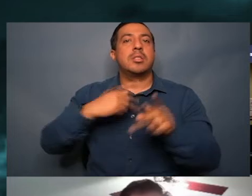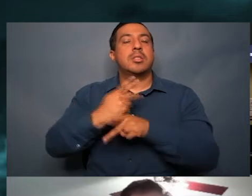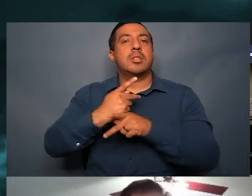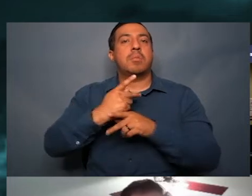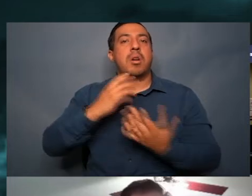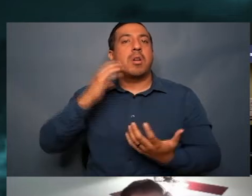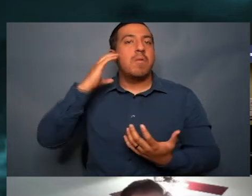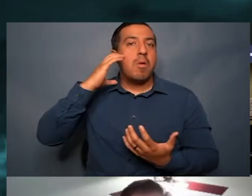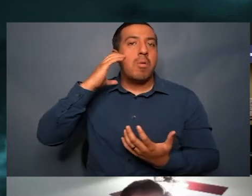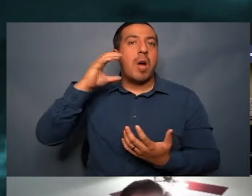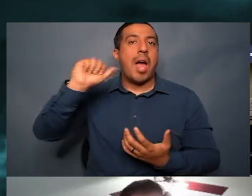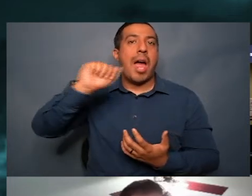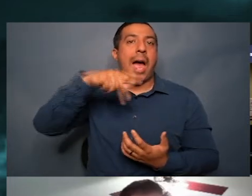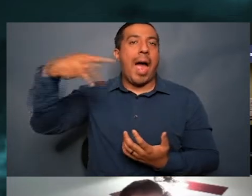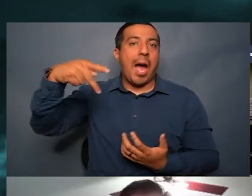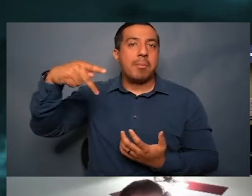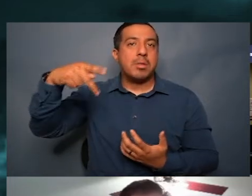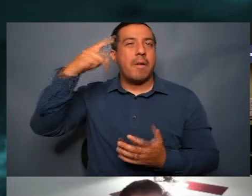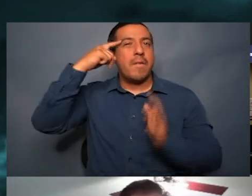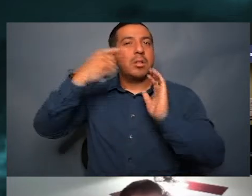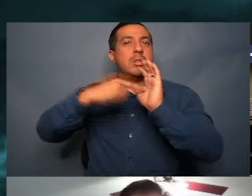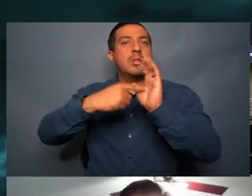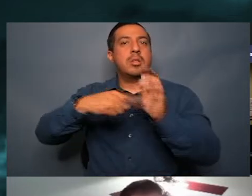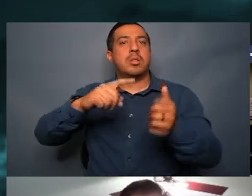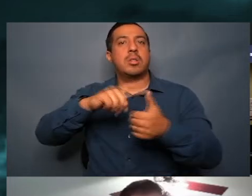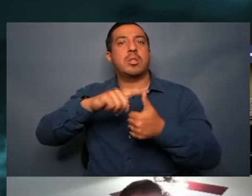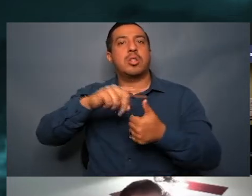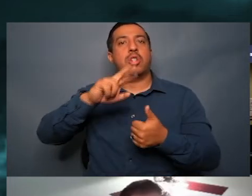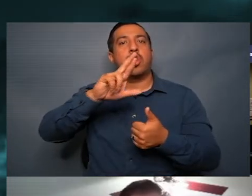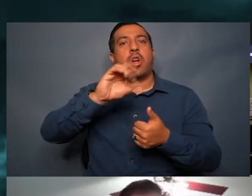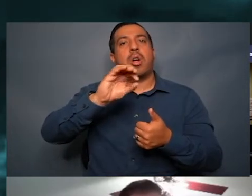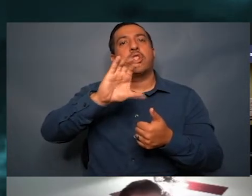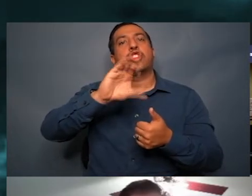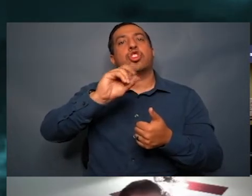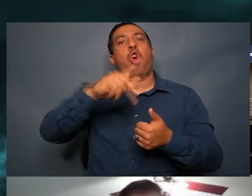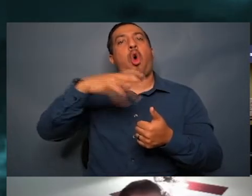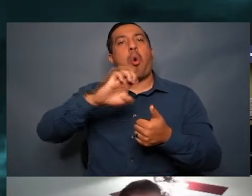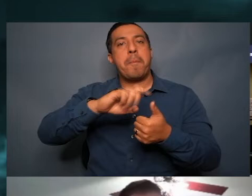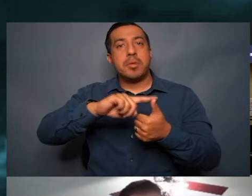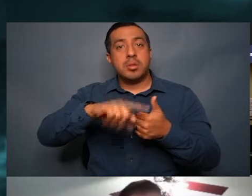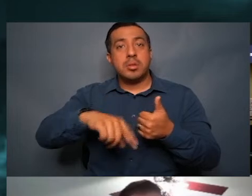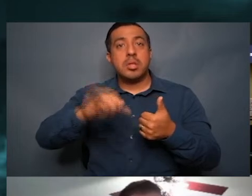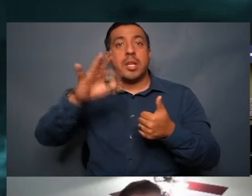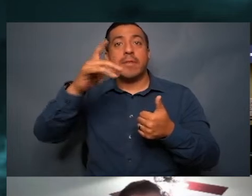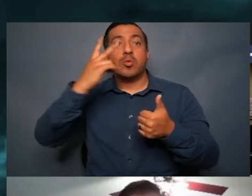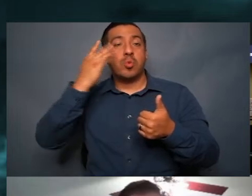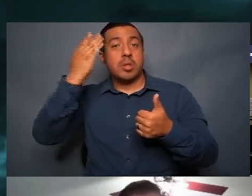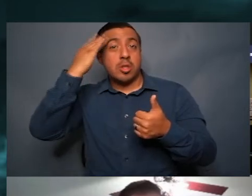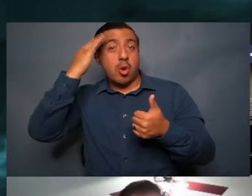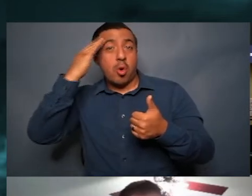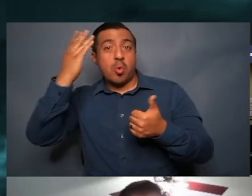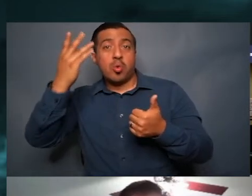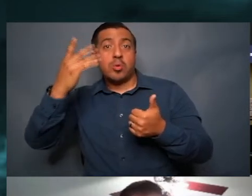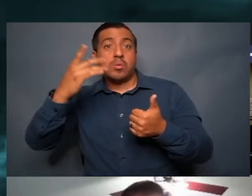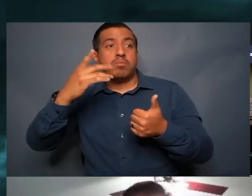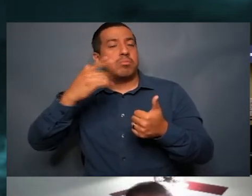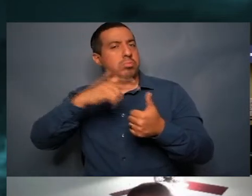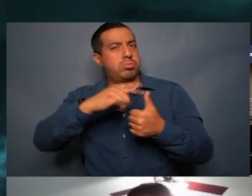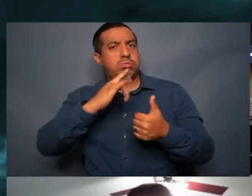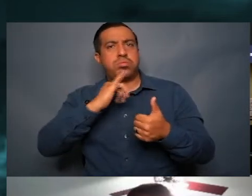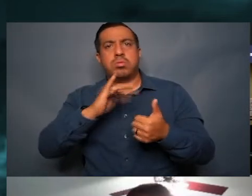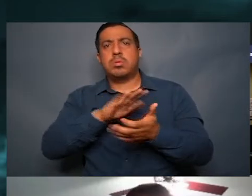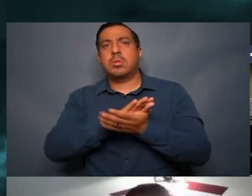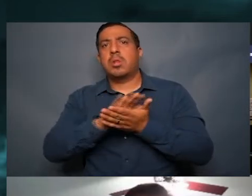mobile apps. For example, Radar Scope, if the people wants to download, is really nice.